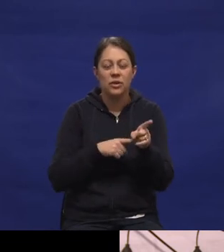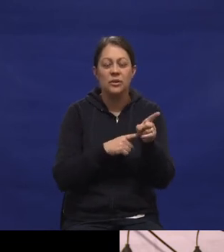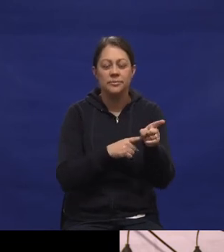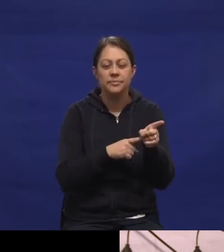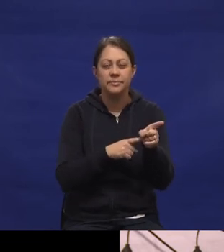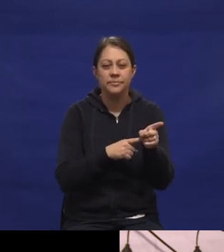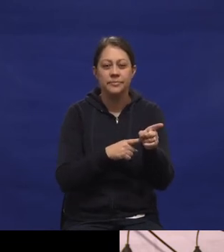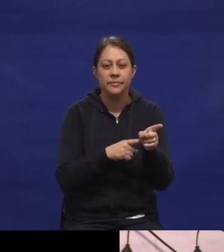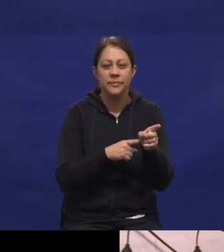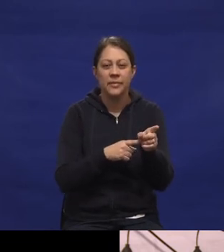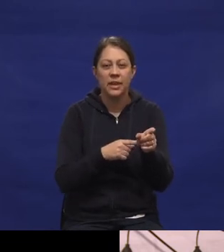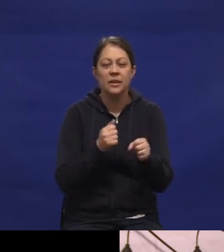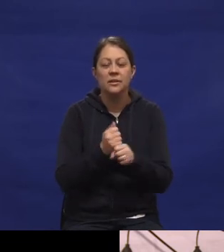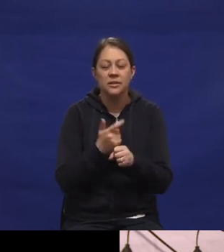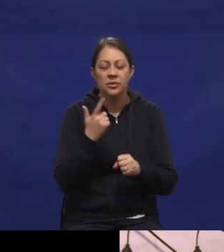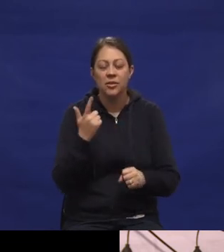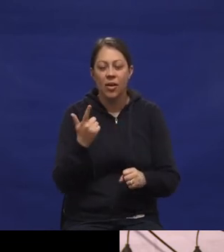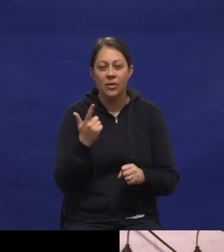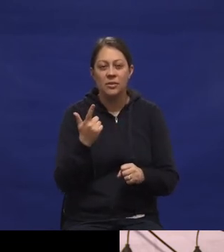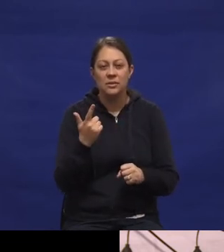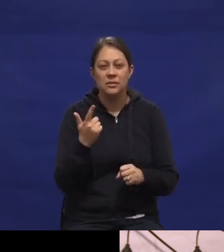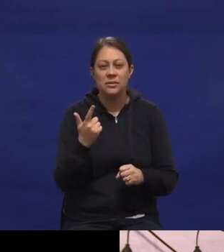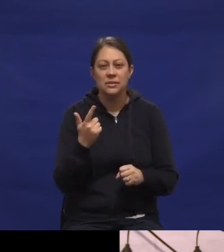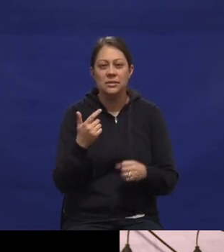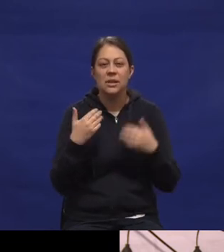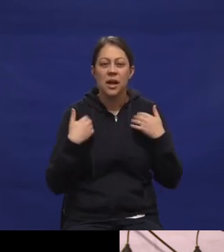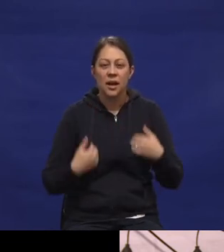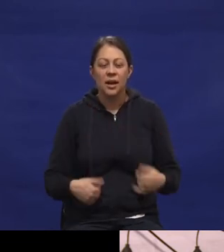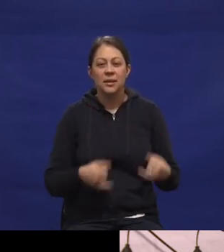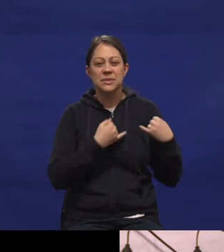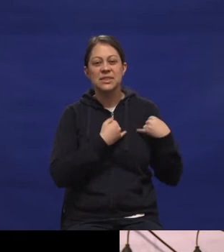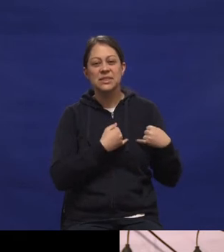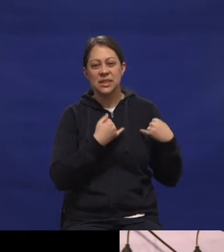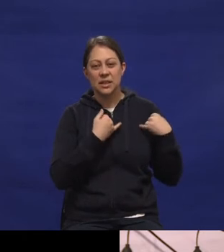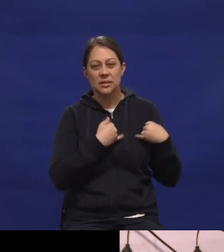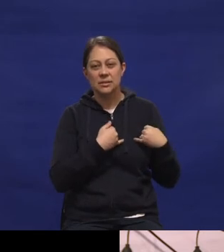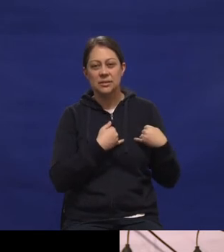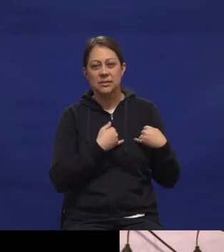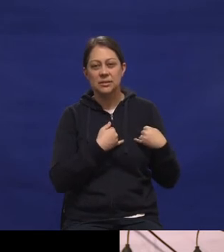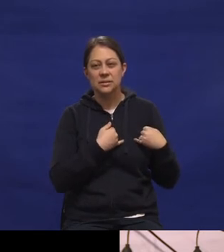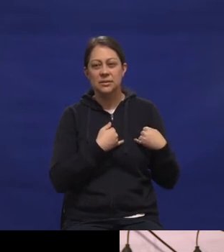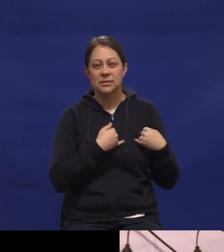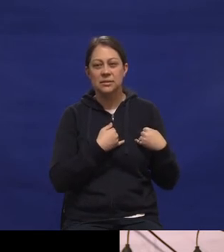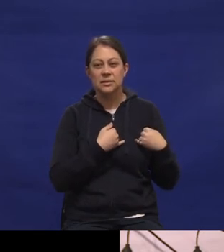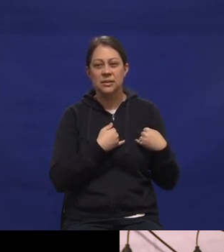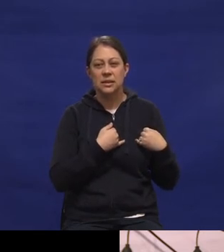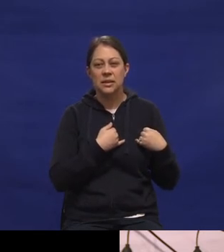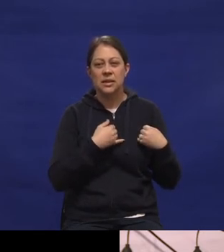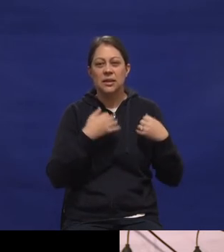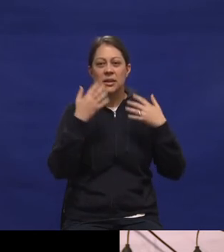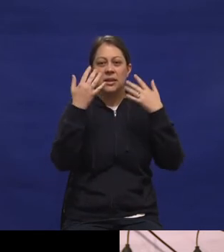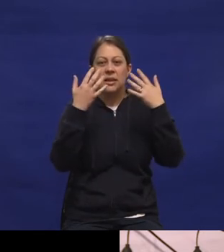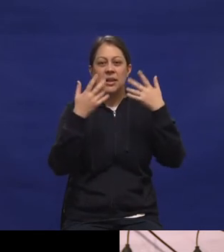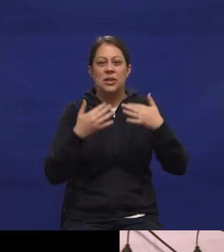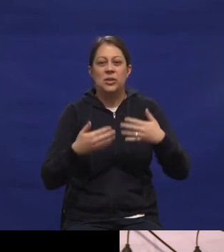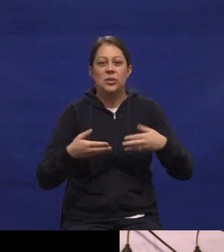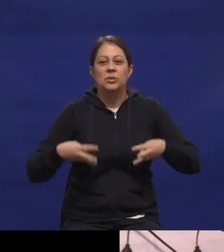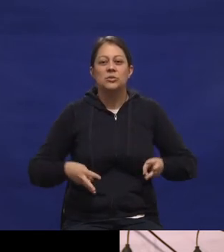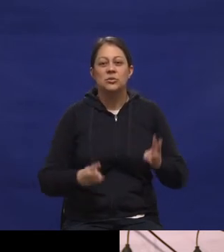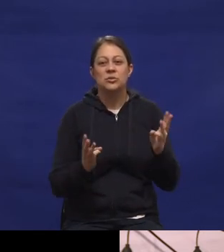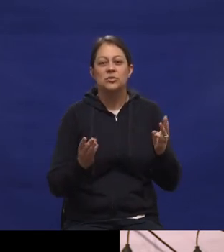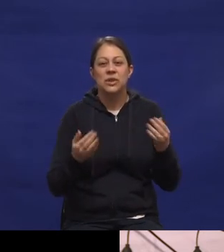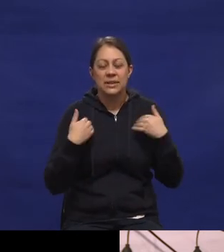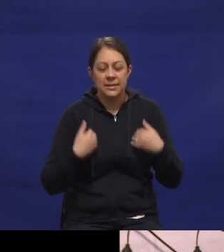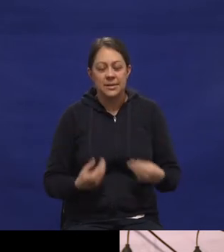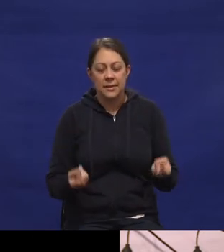Dear God, I'm a sinner, And in many ways, I'm a dead man, a dead